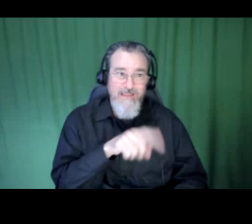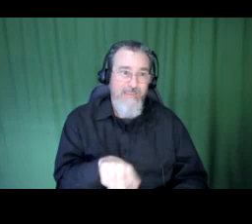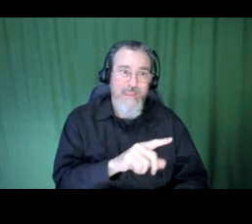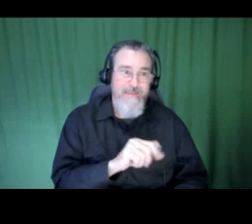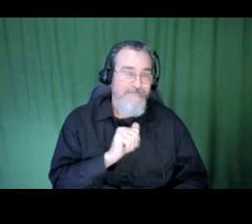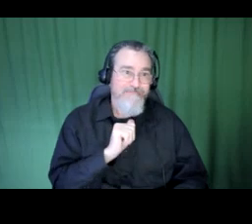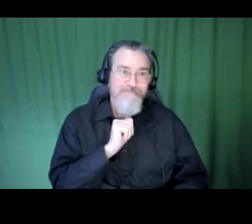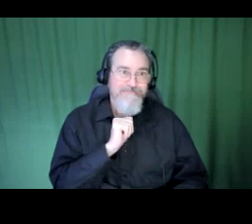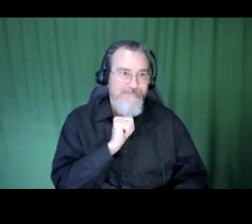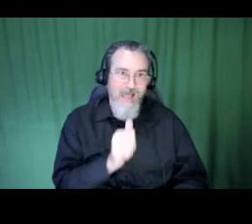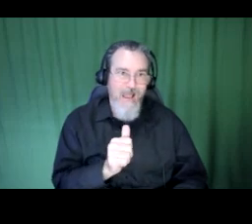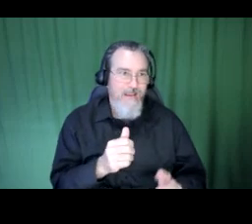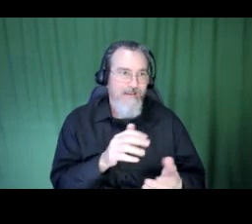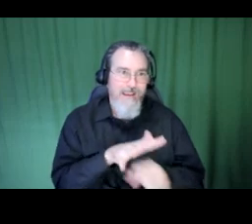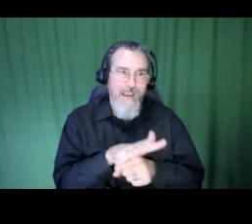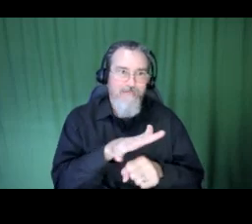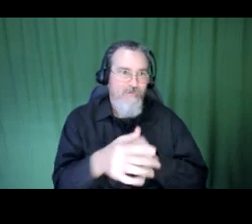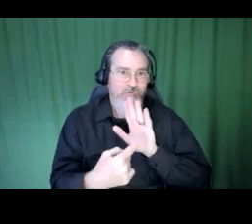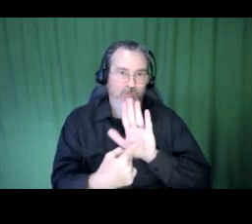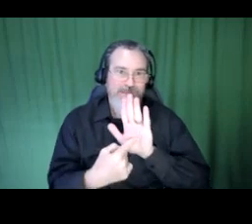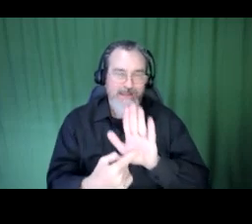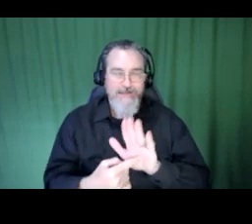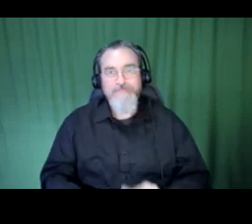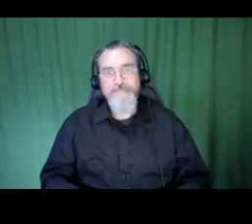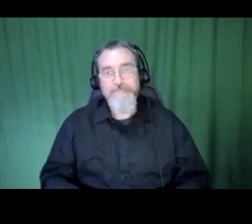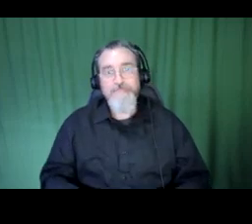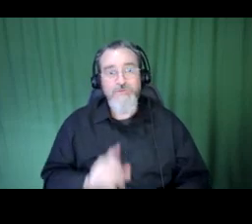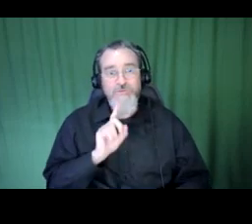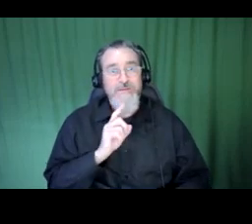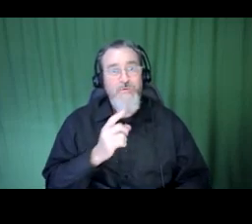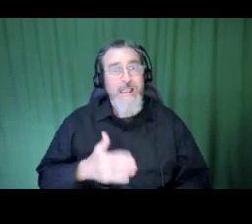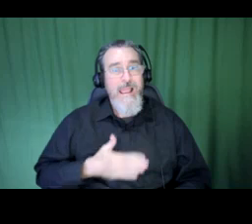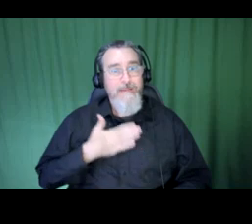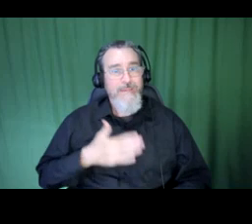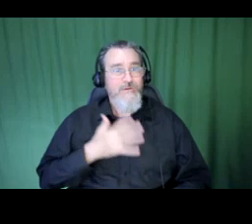fields. So we're excited to see them move into leadership roles.